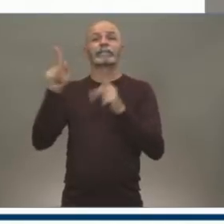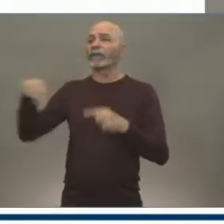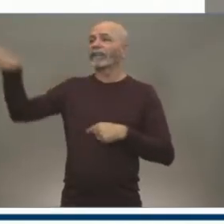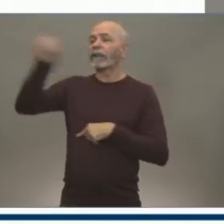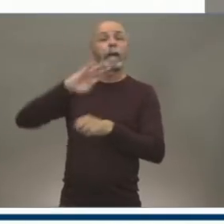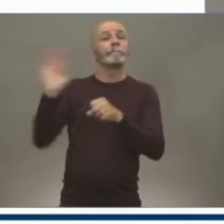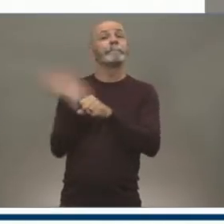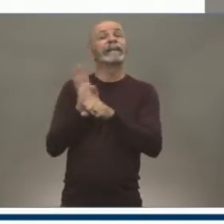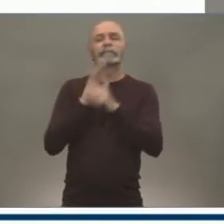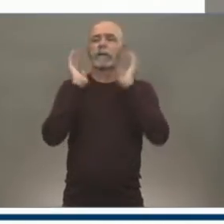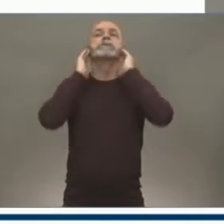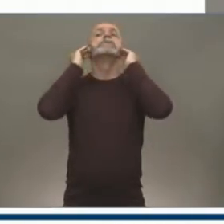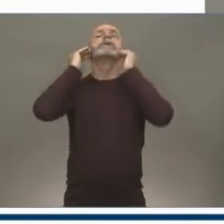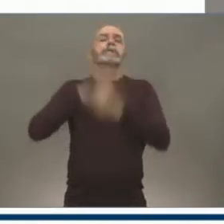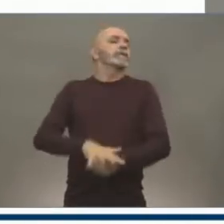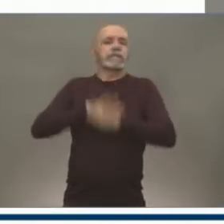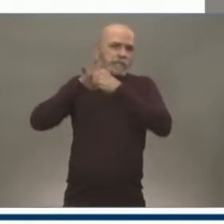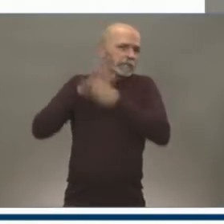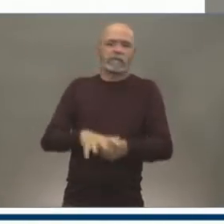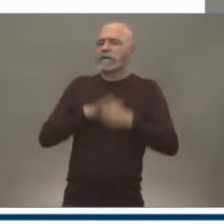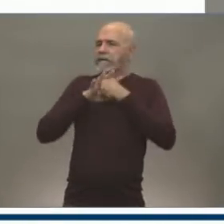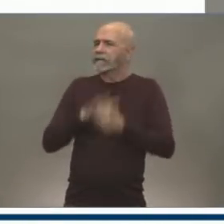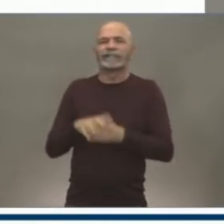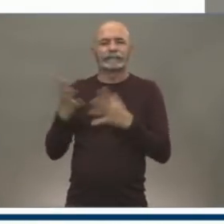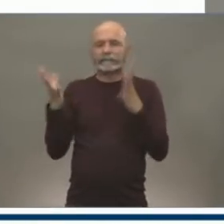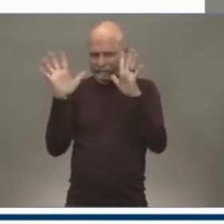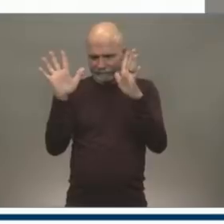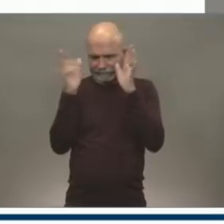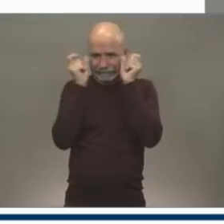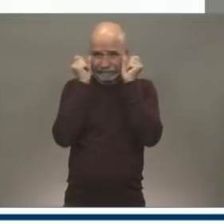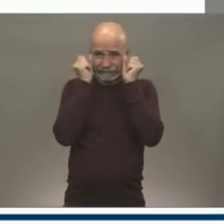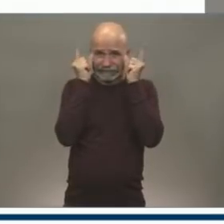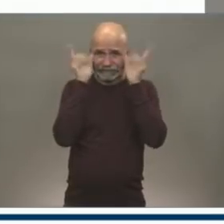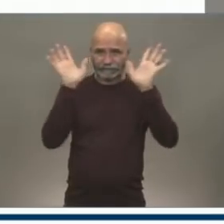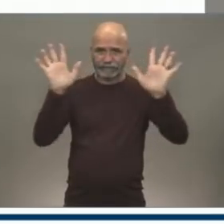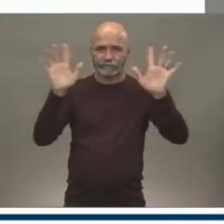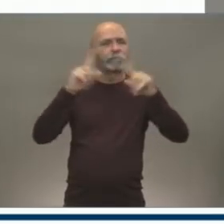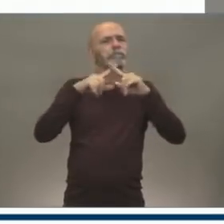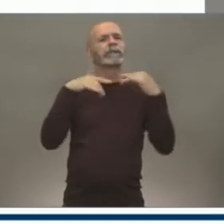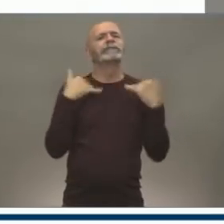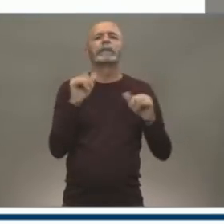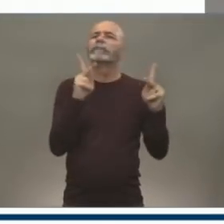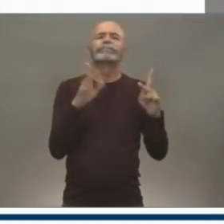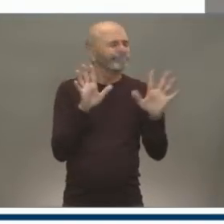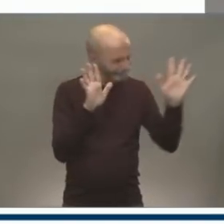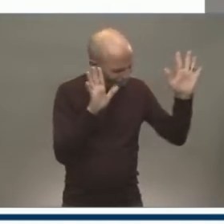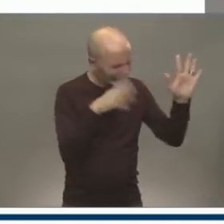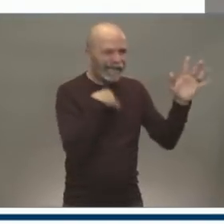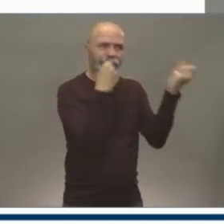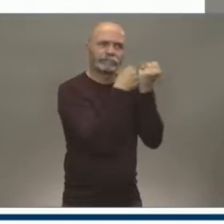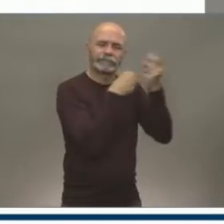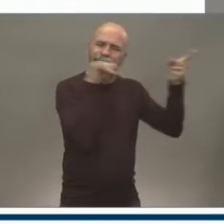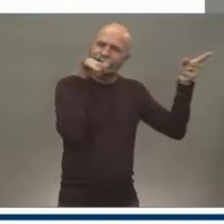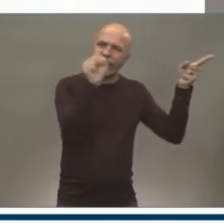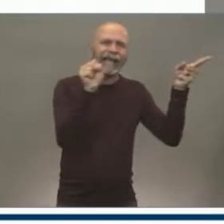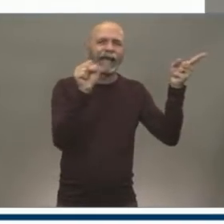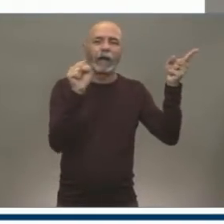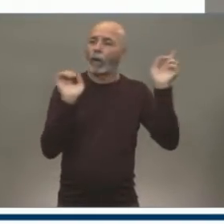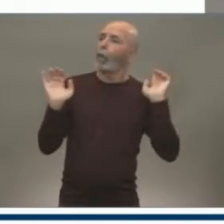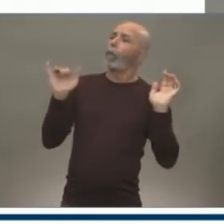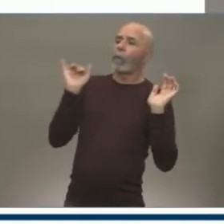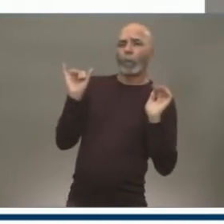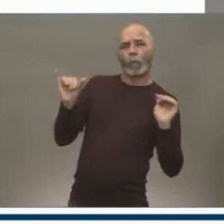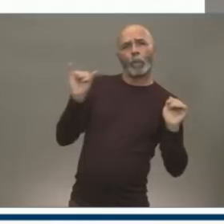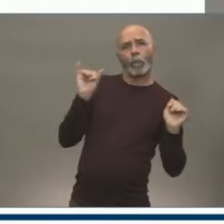are all, by and large, everybody's indicating their support. So for those in the retail sector, I know that we have asked a lot